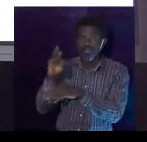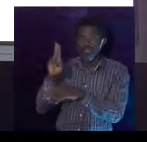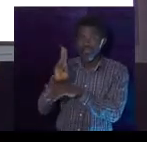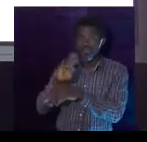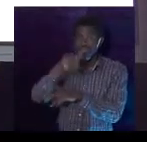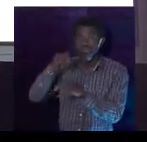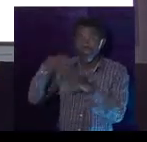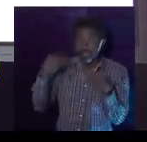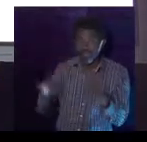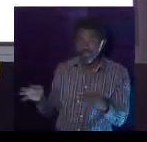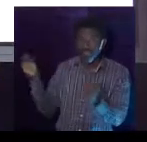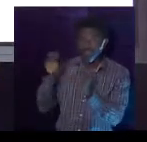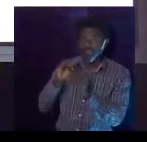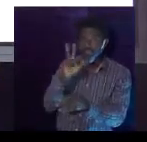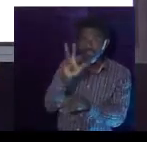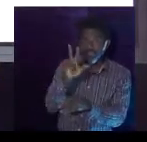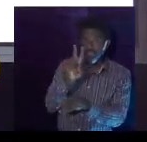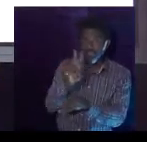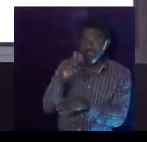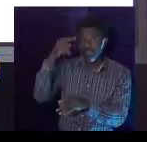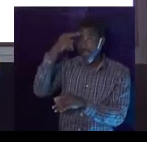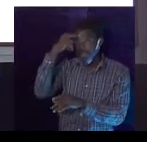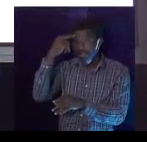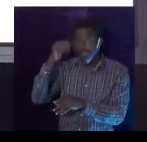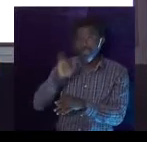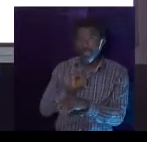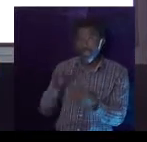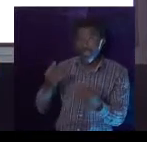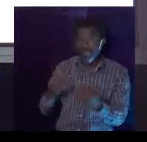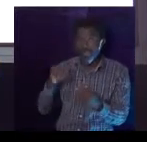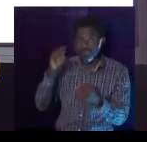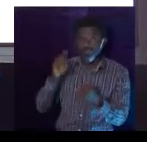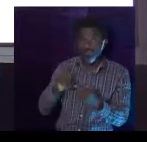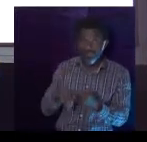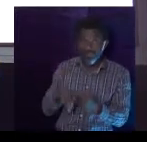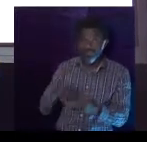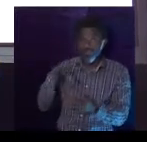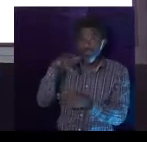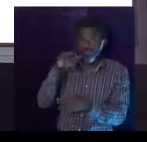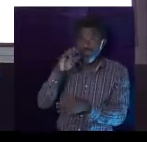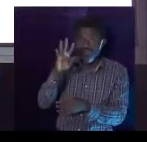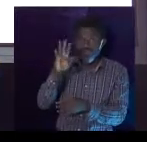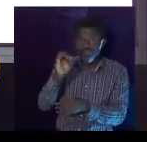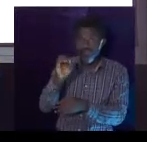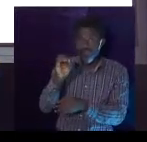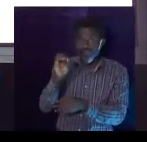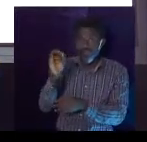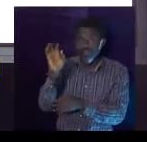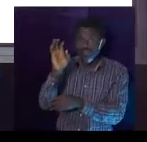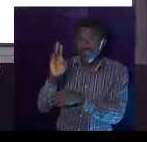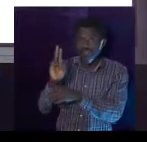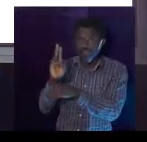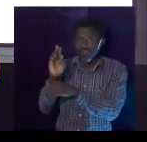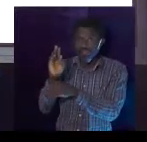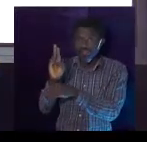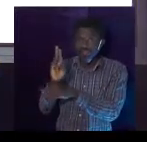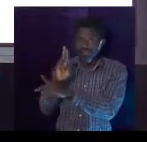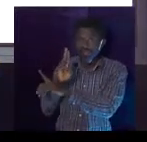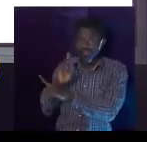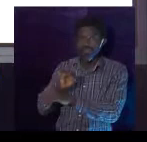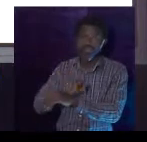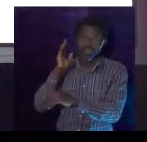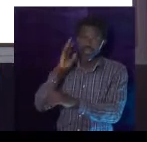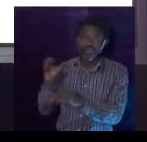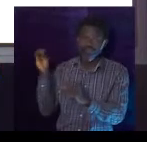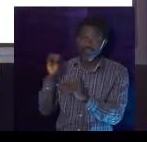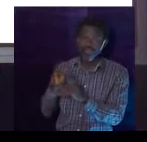add 32. So now, because I want to find 40 Celsius units, I will just multiply 40 here and 40 here. It will